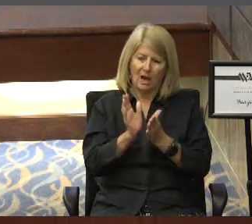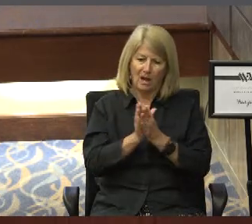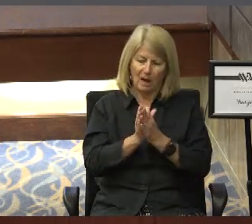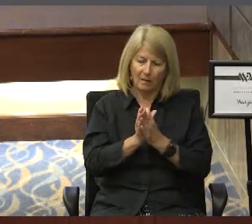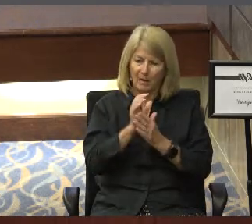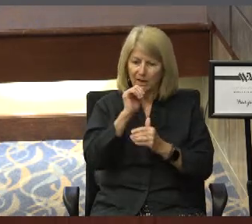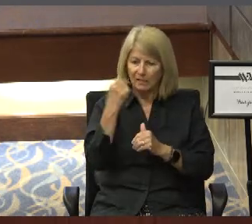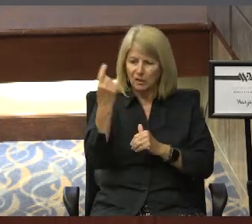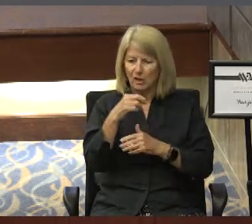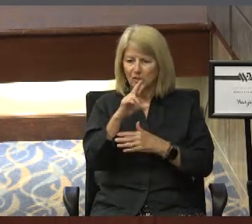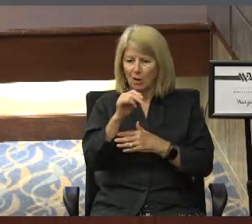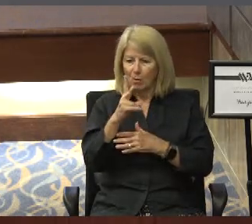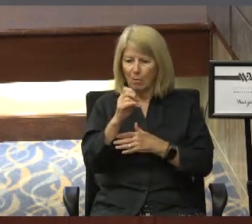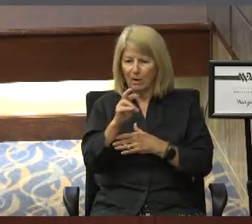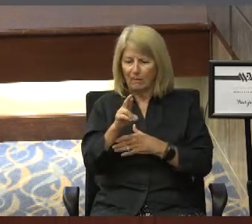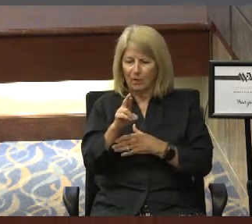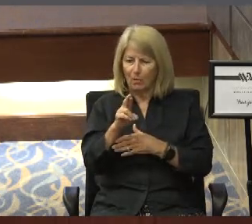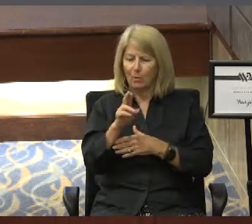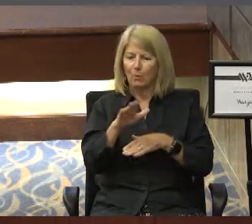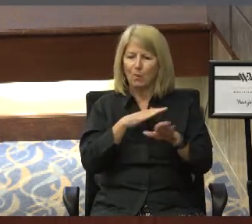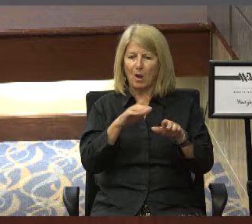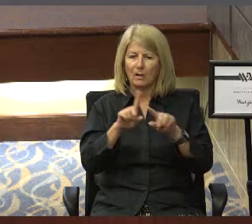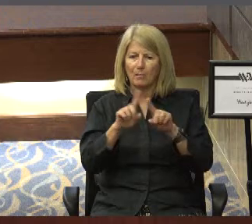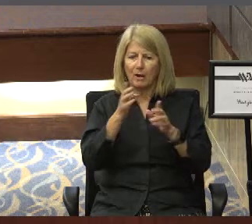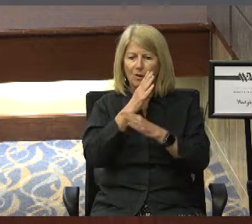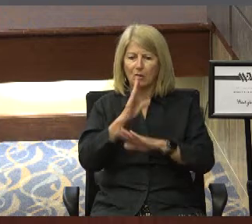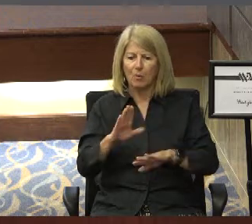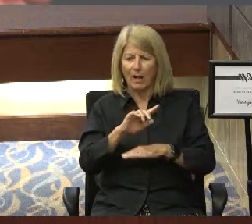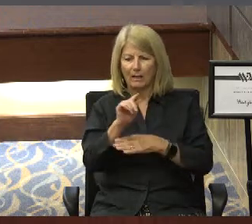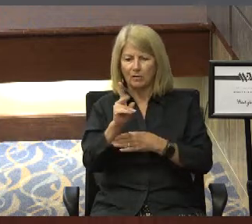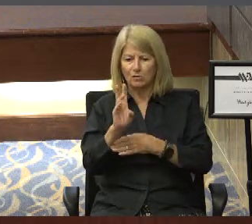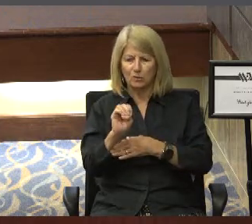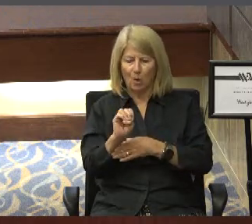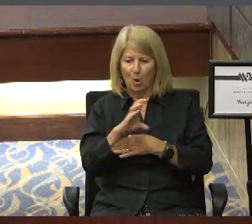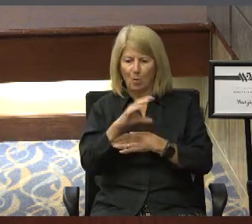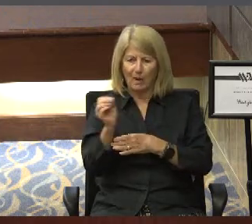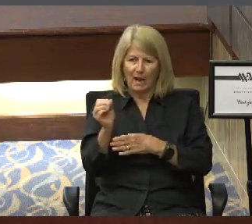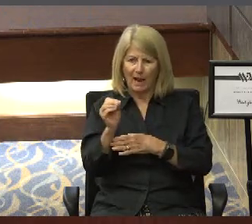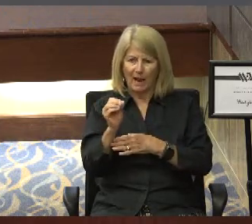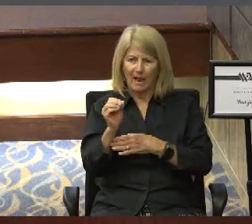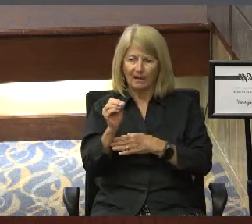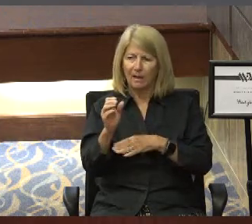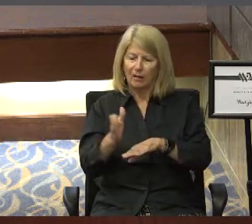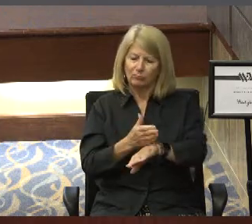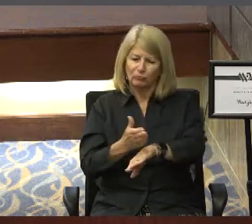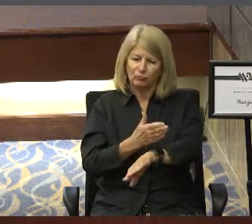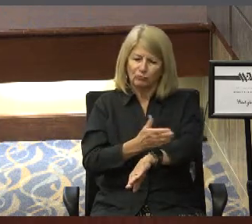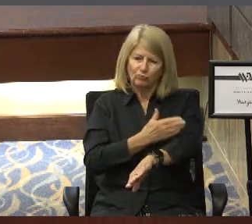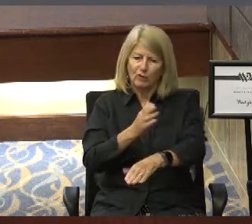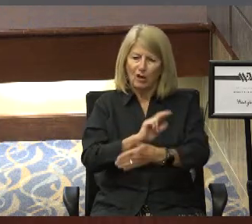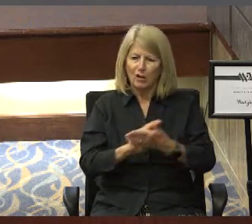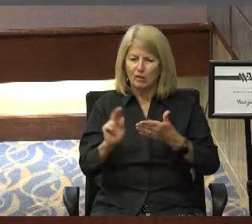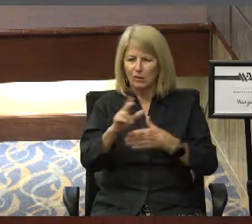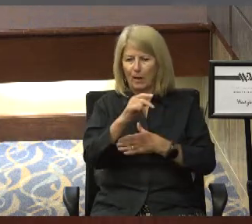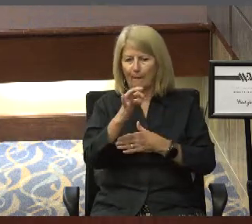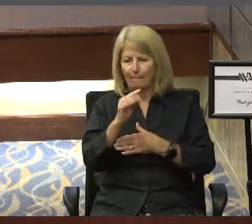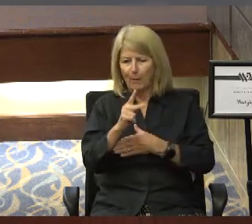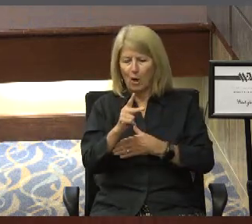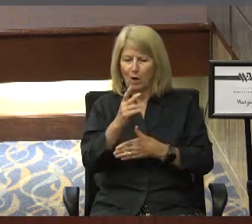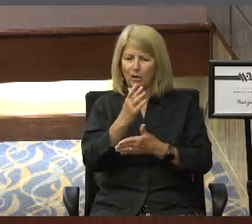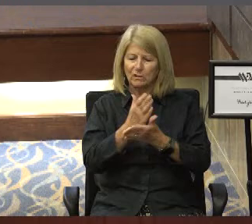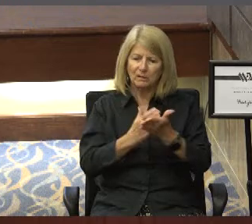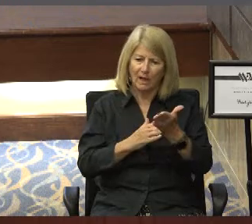not just the Riverwalk improvement, but the quiet zone and a couple other items. They're fixing up the university parks a little bit, the traffic signals. So